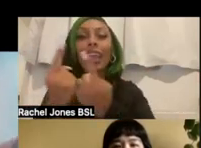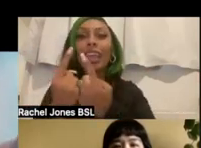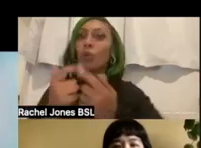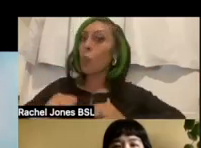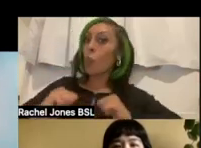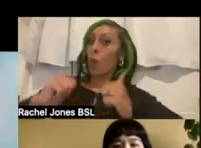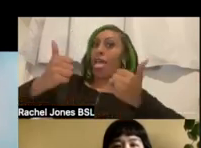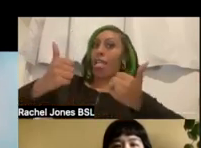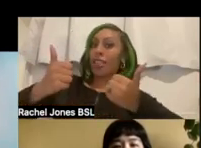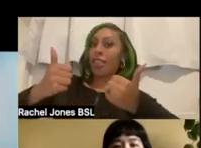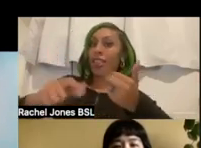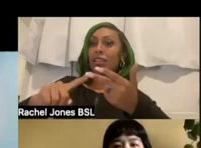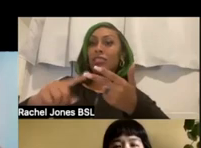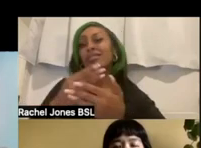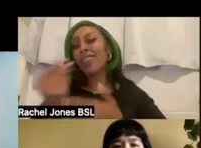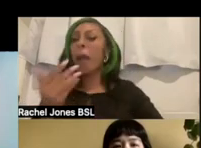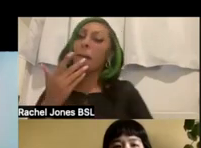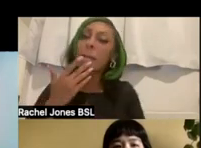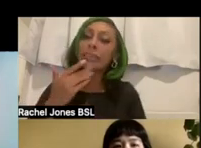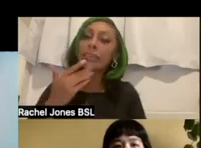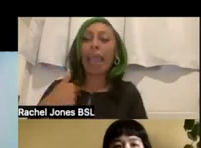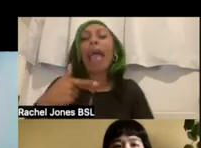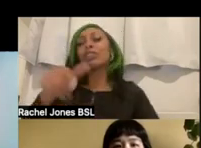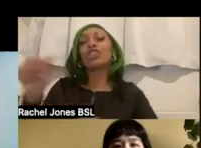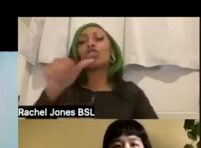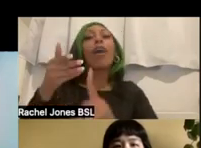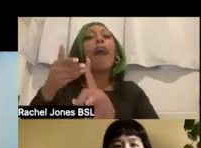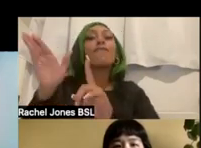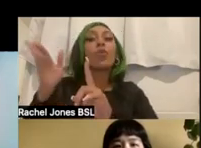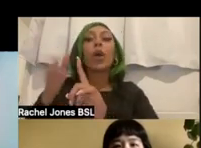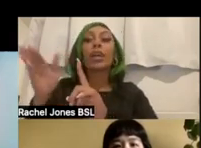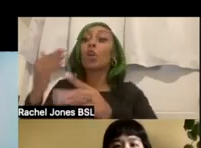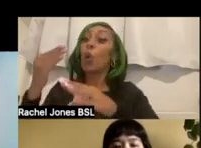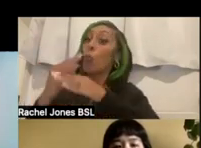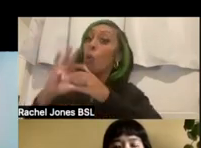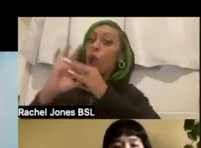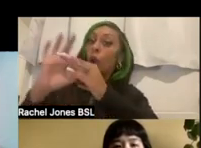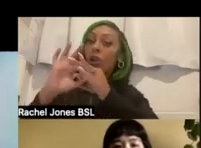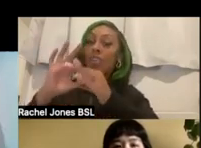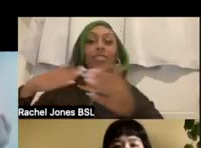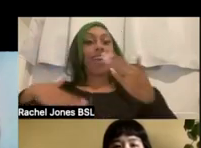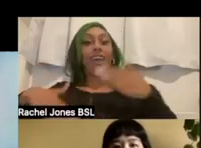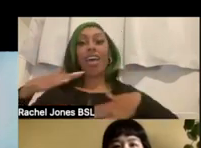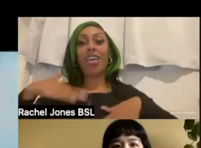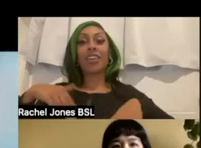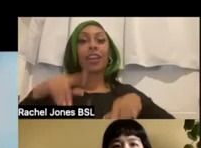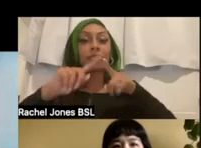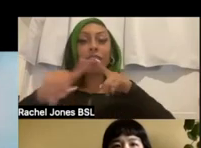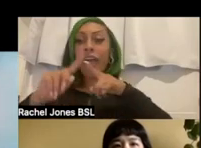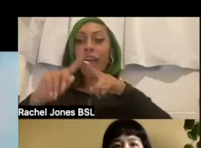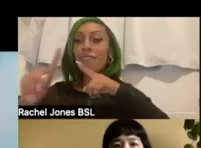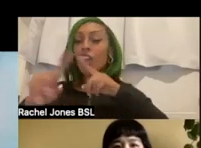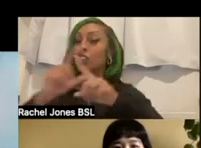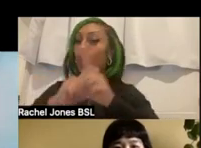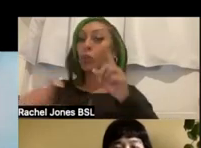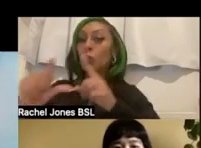should avoid when working with ethnically diverse and underrepresented communities. But before